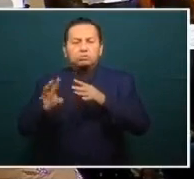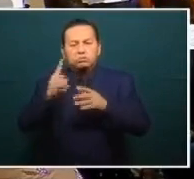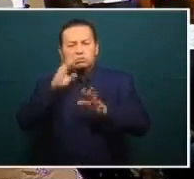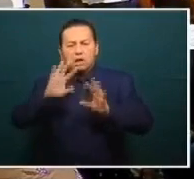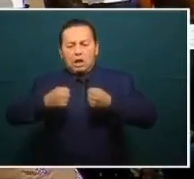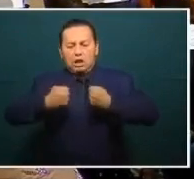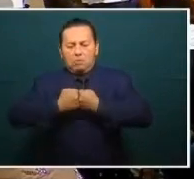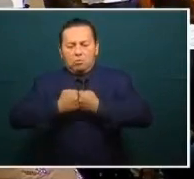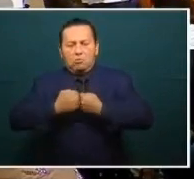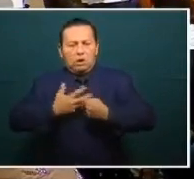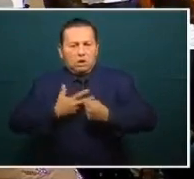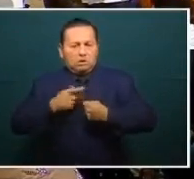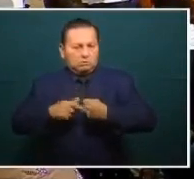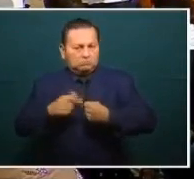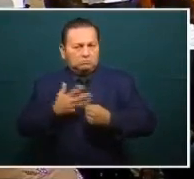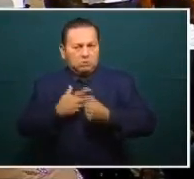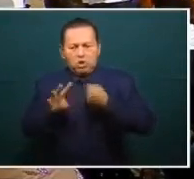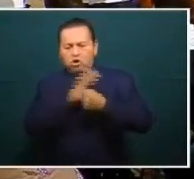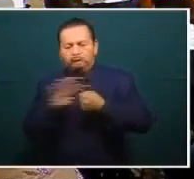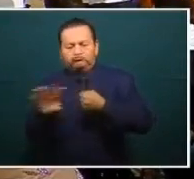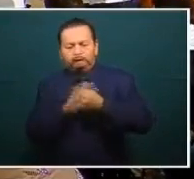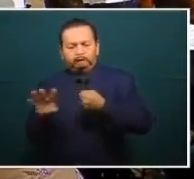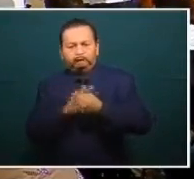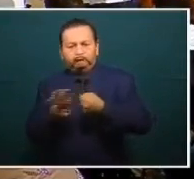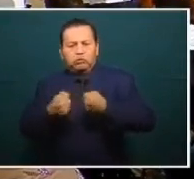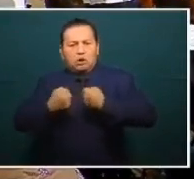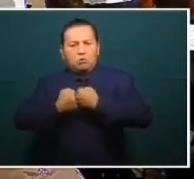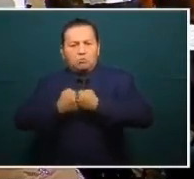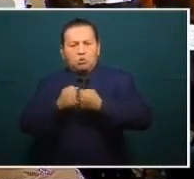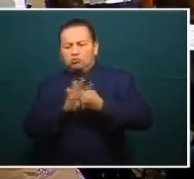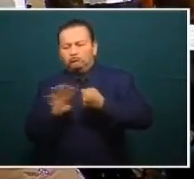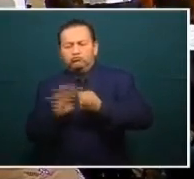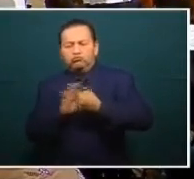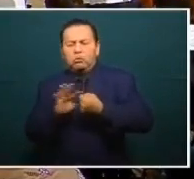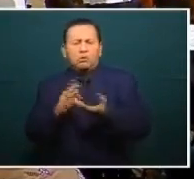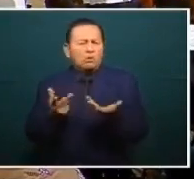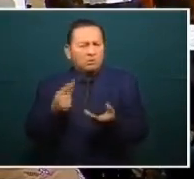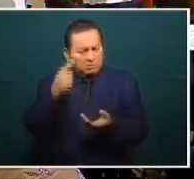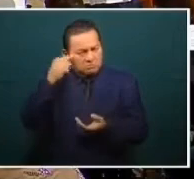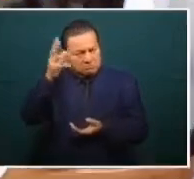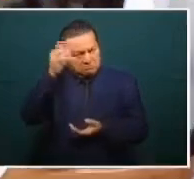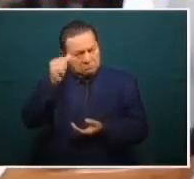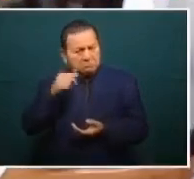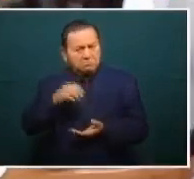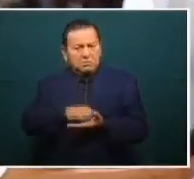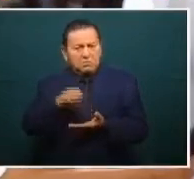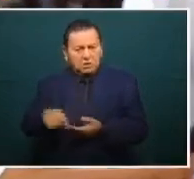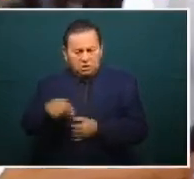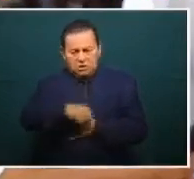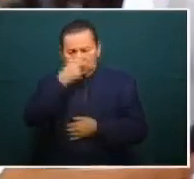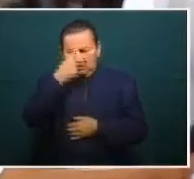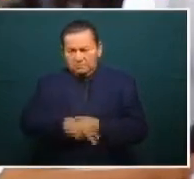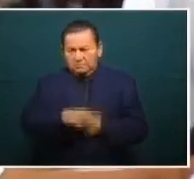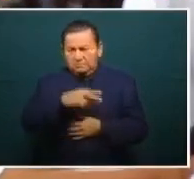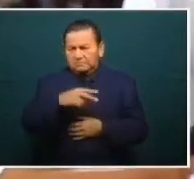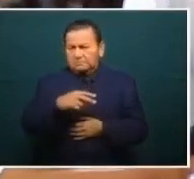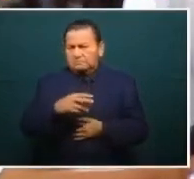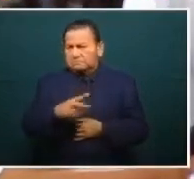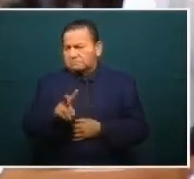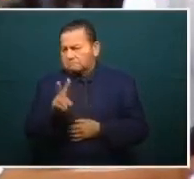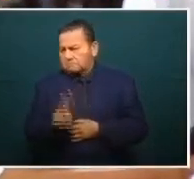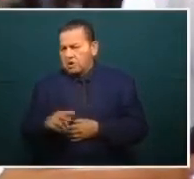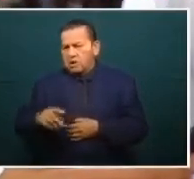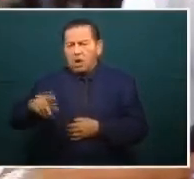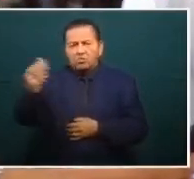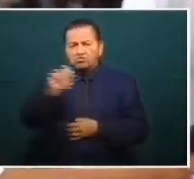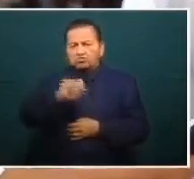sur. Ha habido en algunos momentos apremio de parte de las autoridades mexicanas para